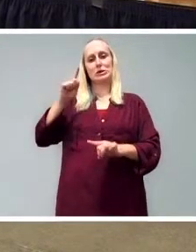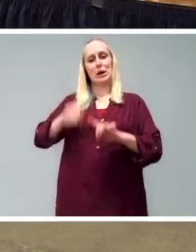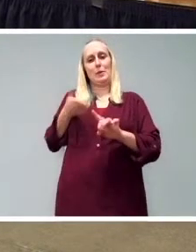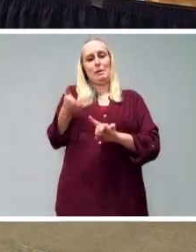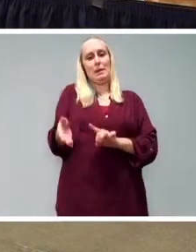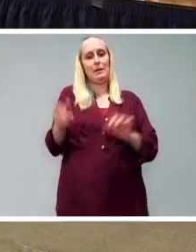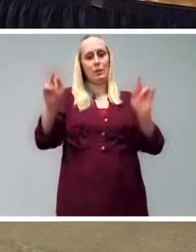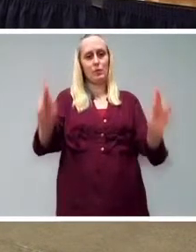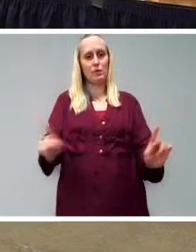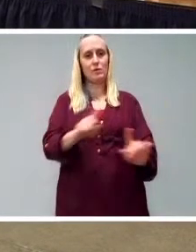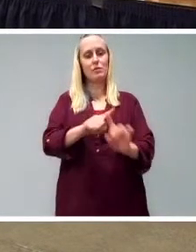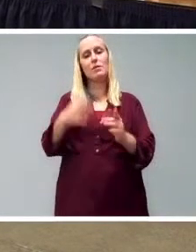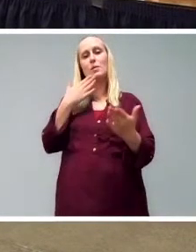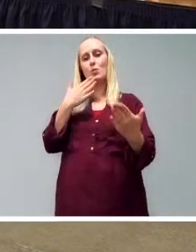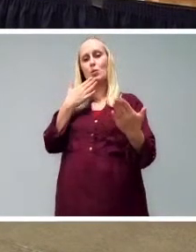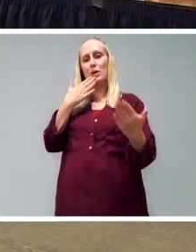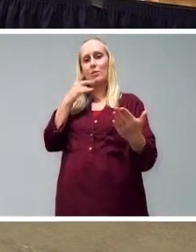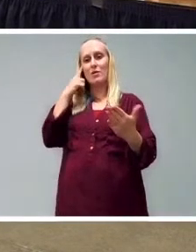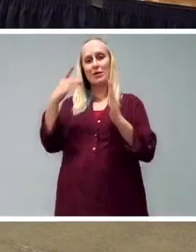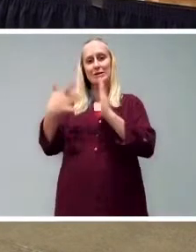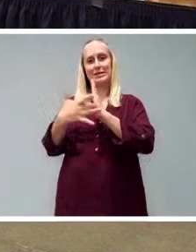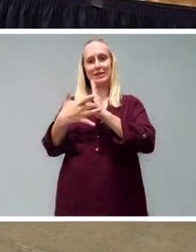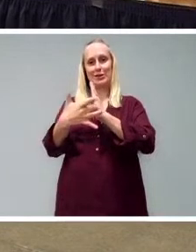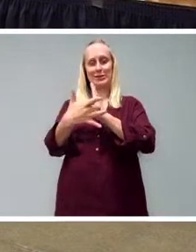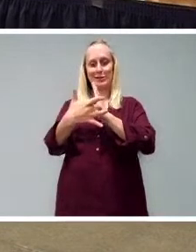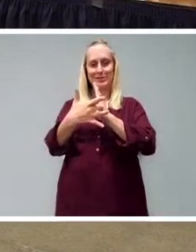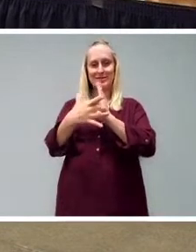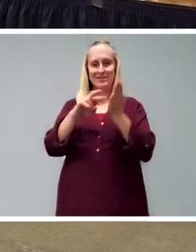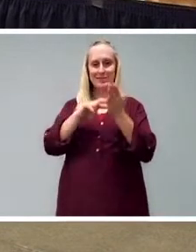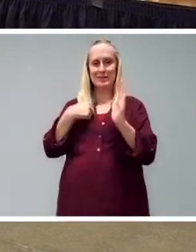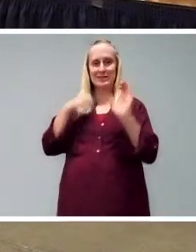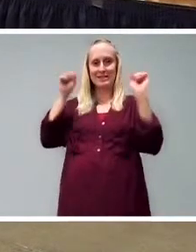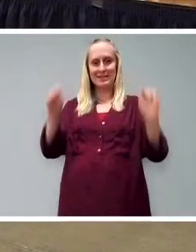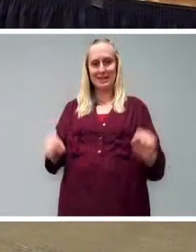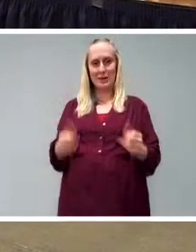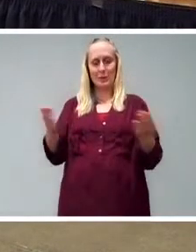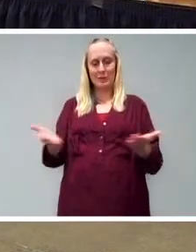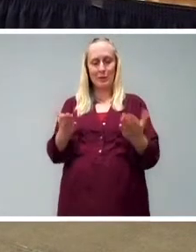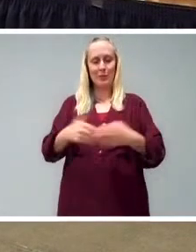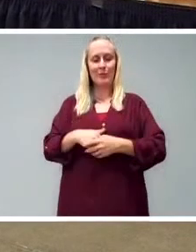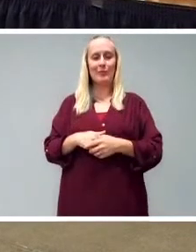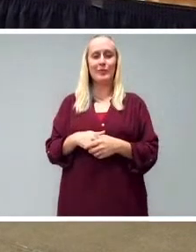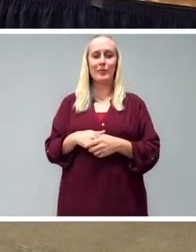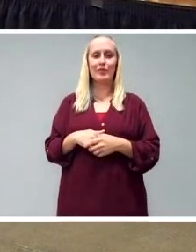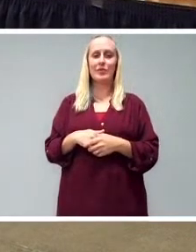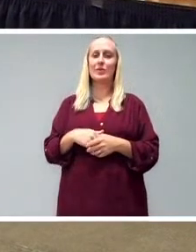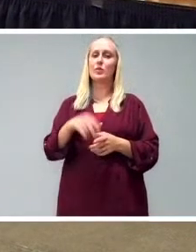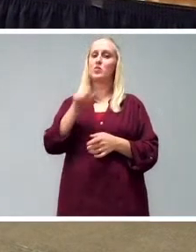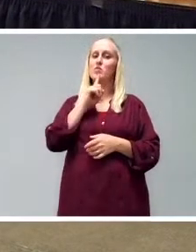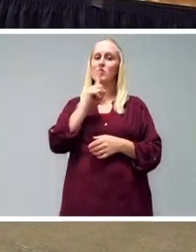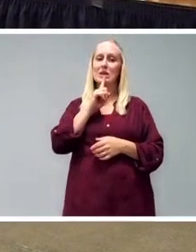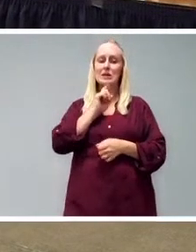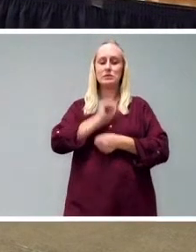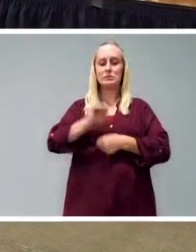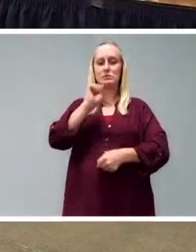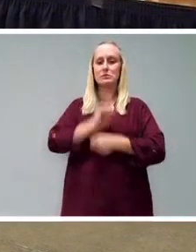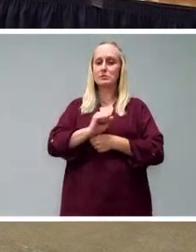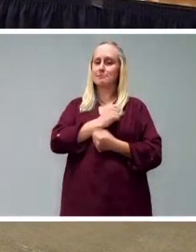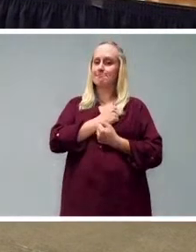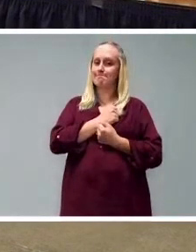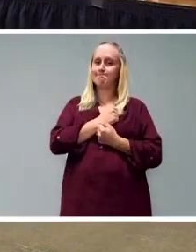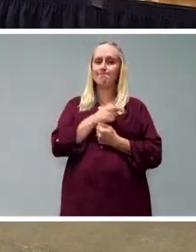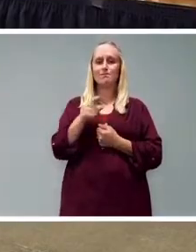but grateful for technology that brings us together. Truly a labor of love, Christy. I think you nailed it